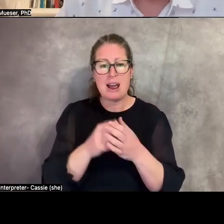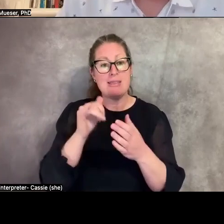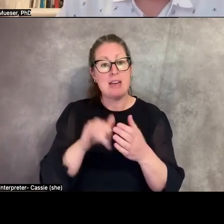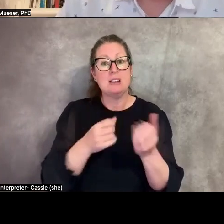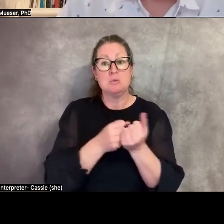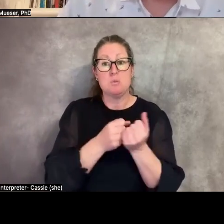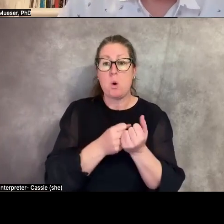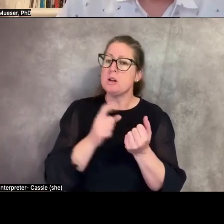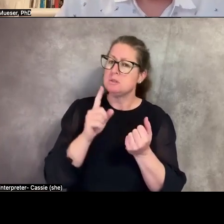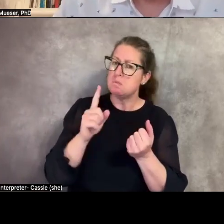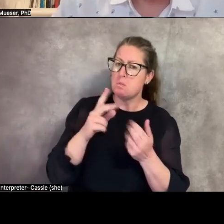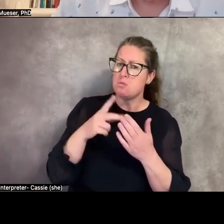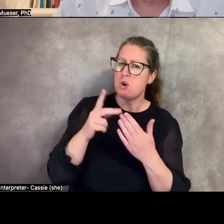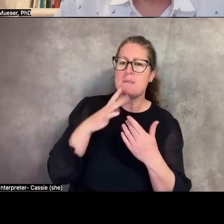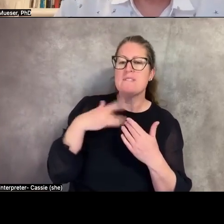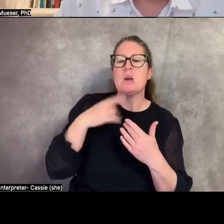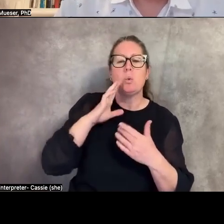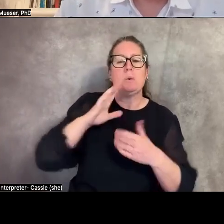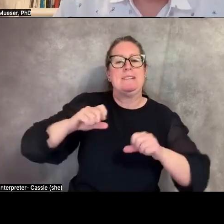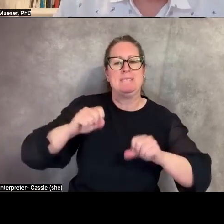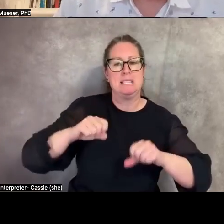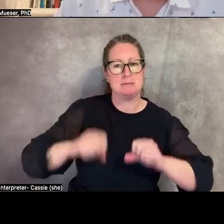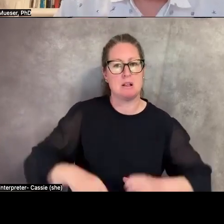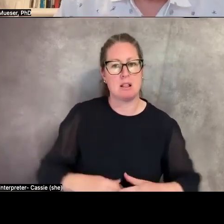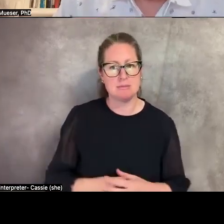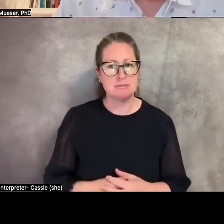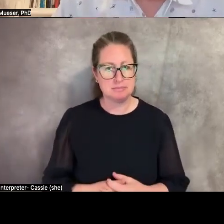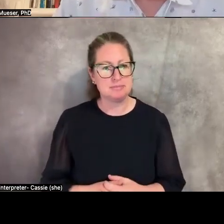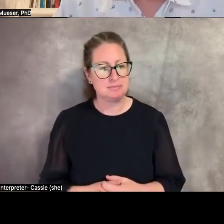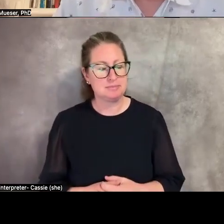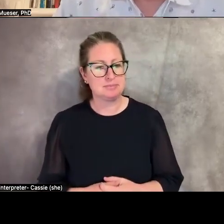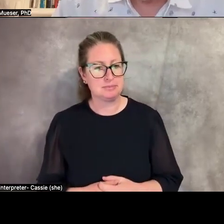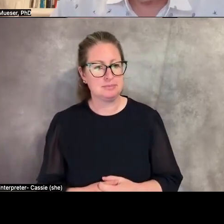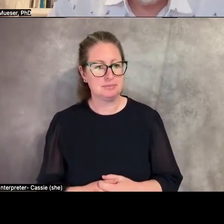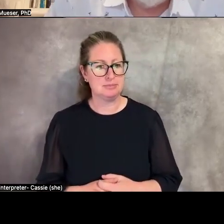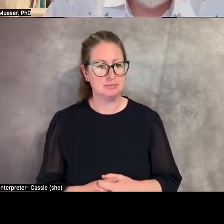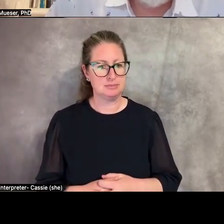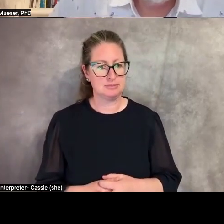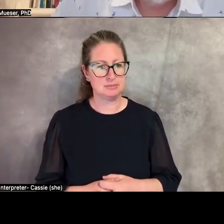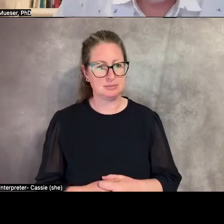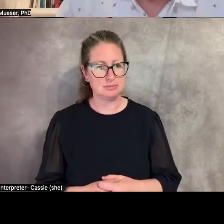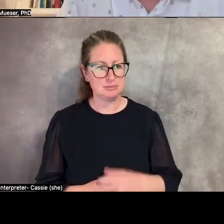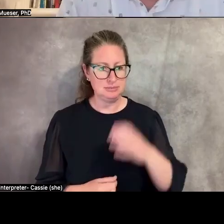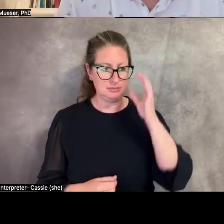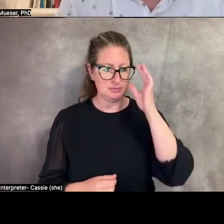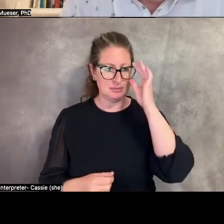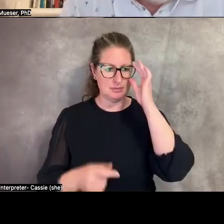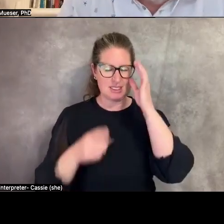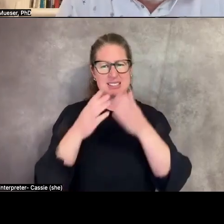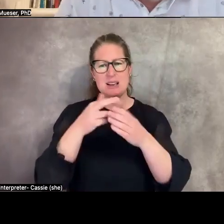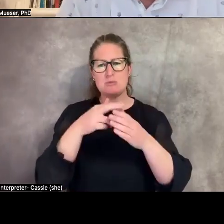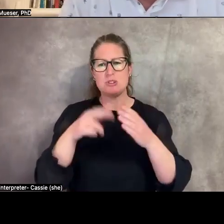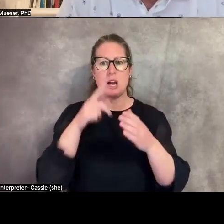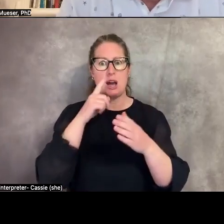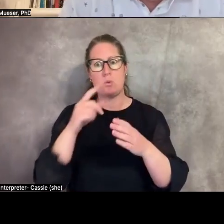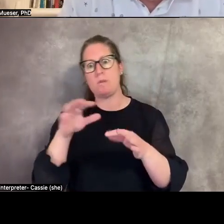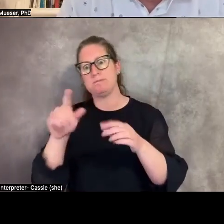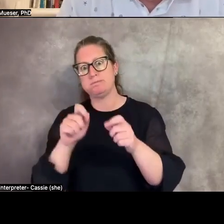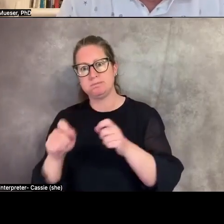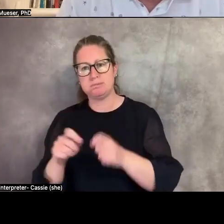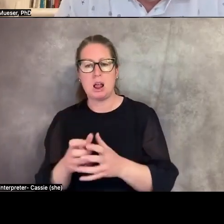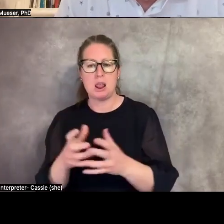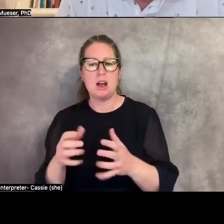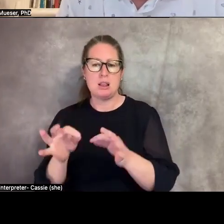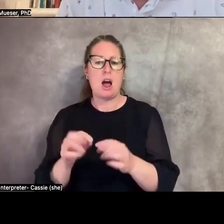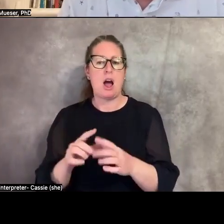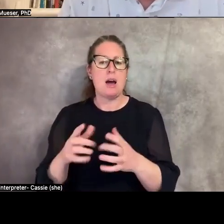feasibility of the program. Let's go on to the next one. These are results, and I won't go into them in a lot of detail, but we did look at outcomes,